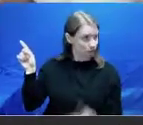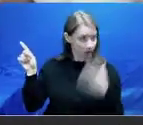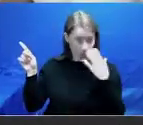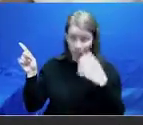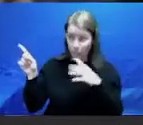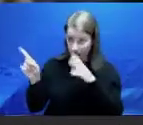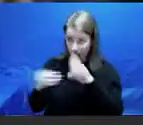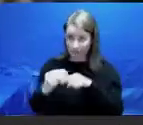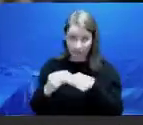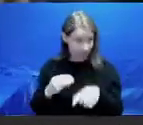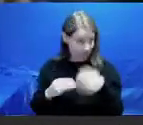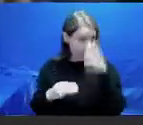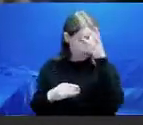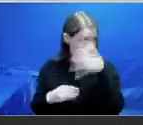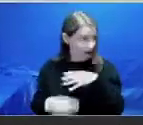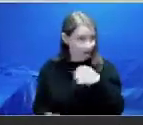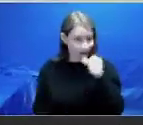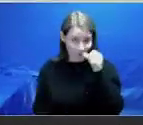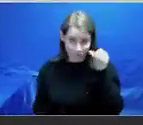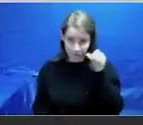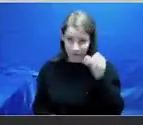with that question right up there.